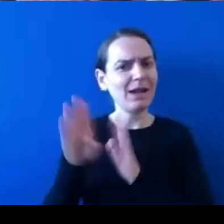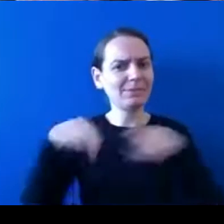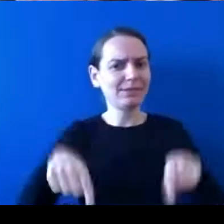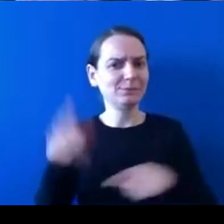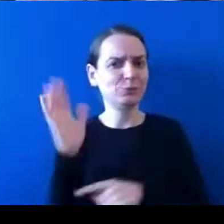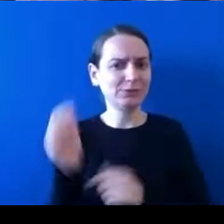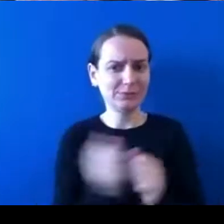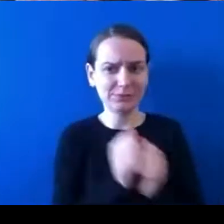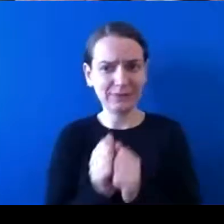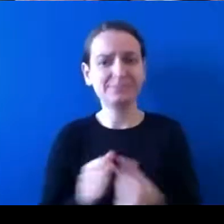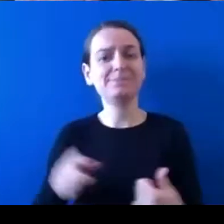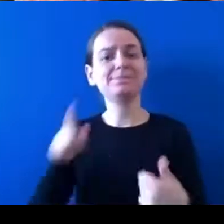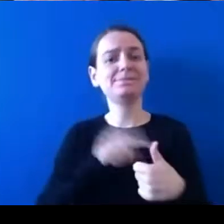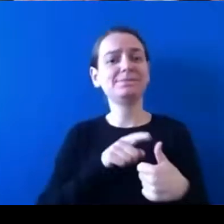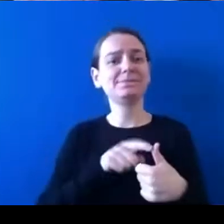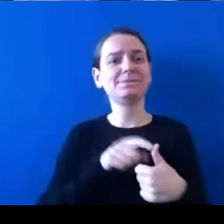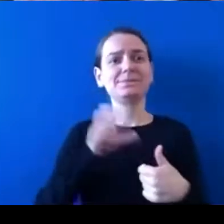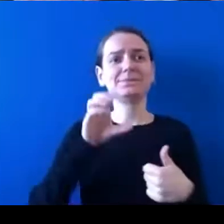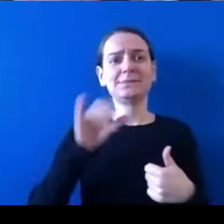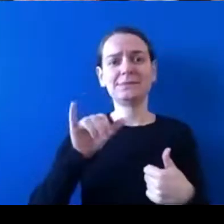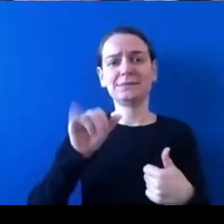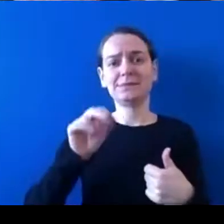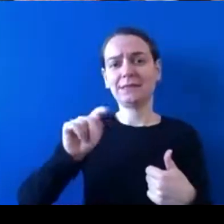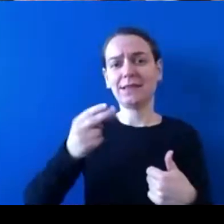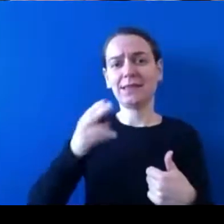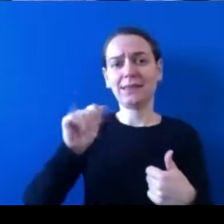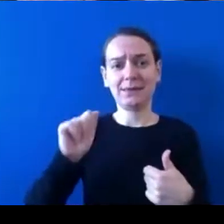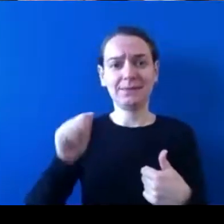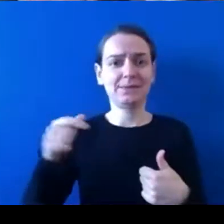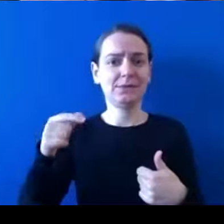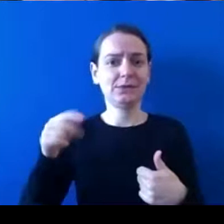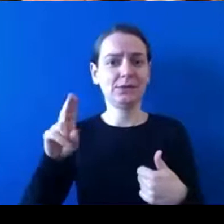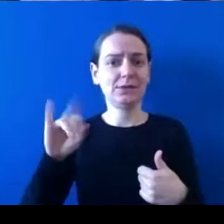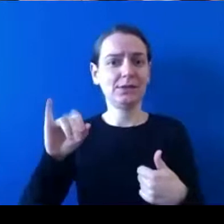Grace Cummings, and Mike Dion.